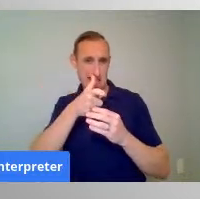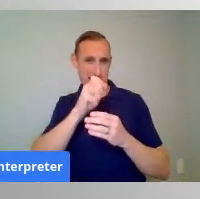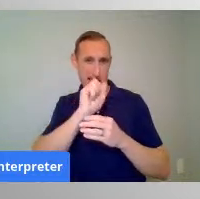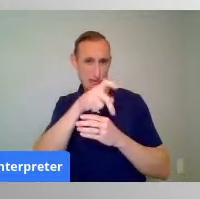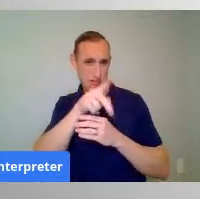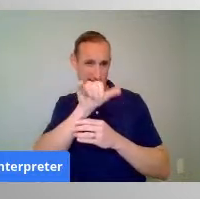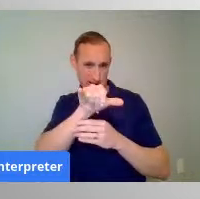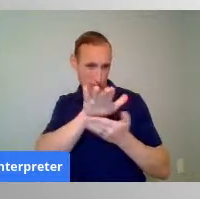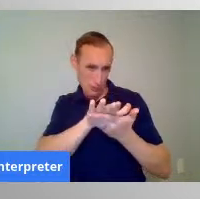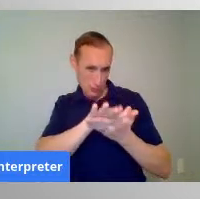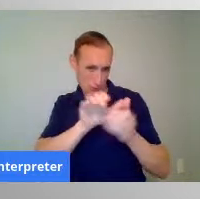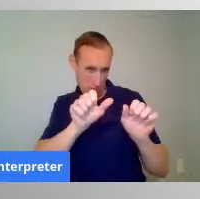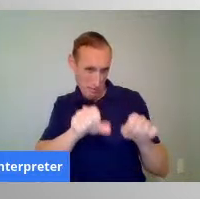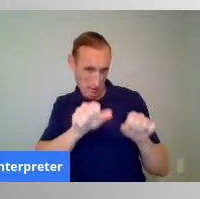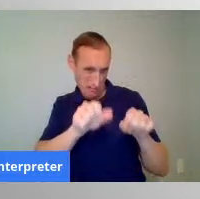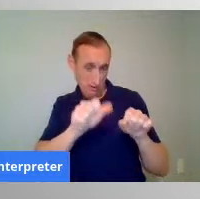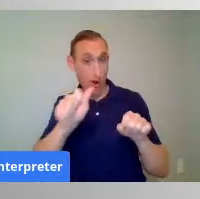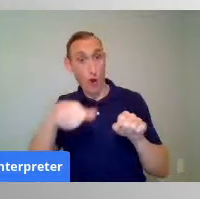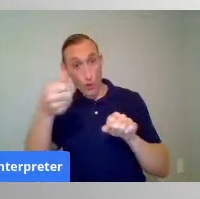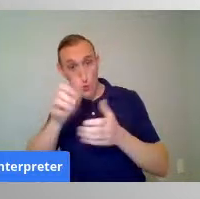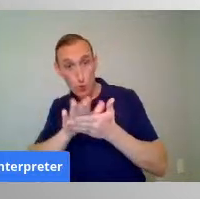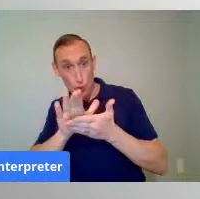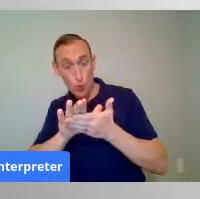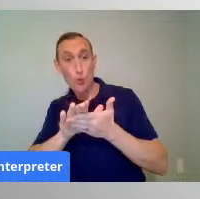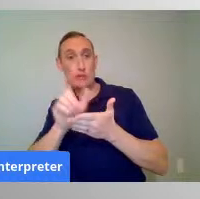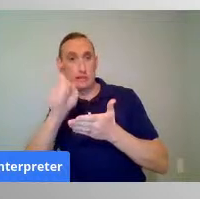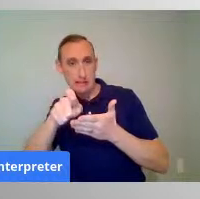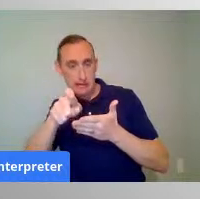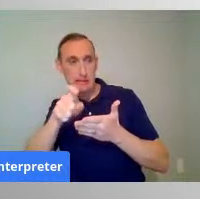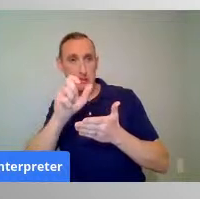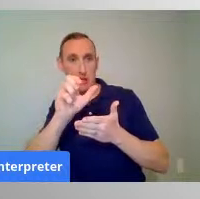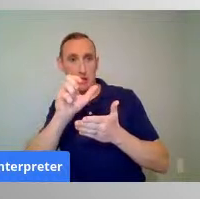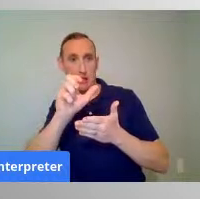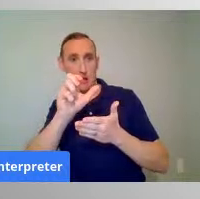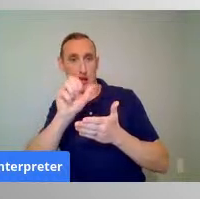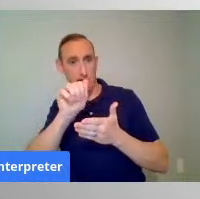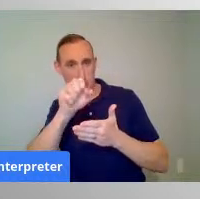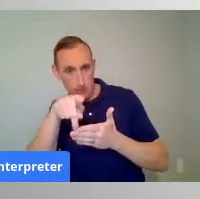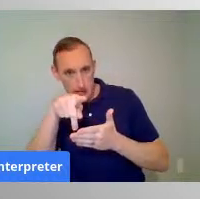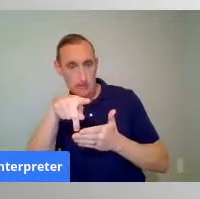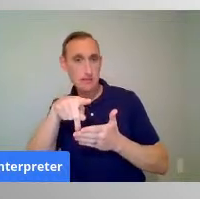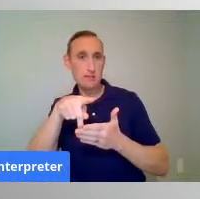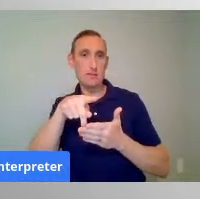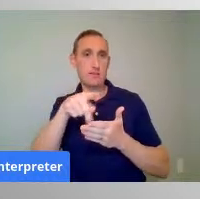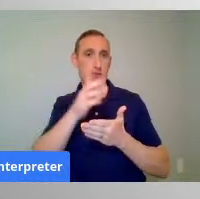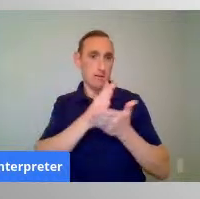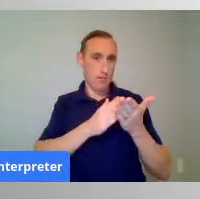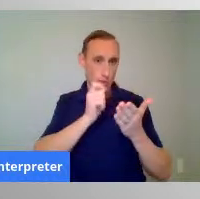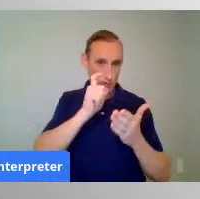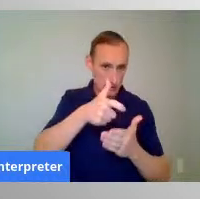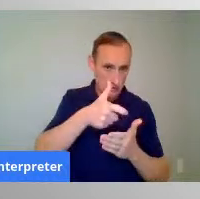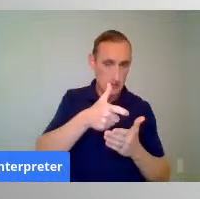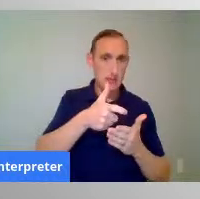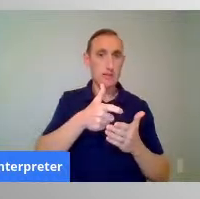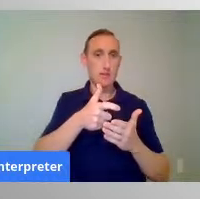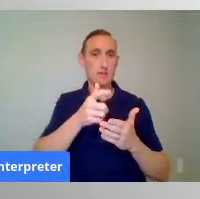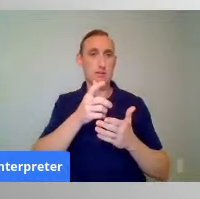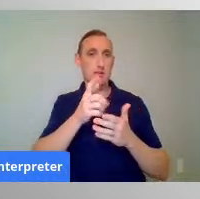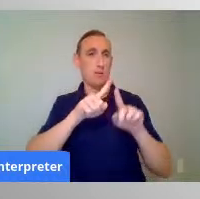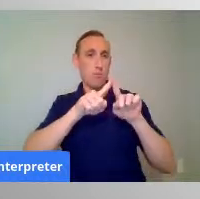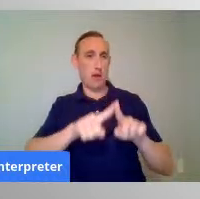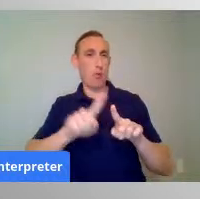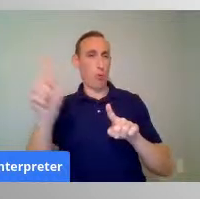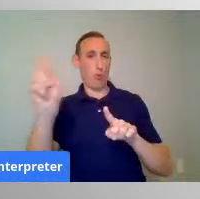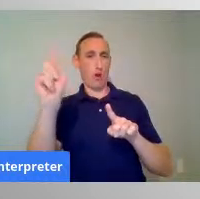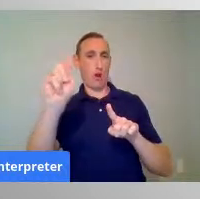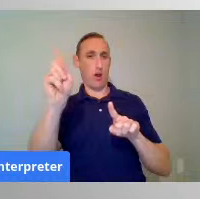that same resource, or you have different parent demographics that are looking for different avenues for their children after